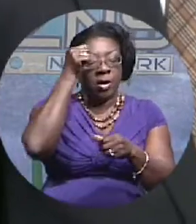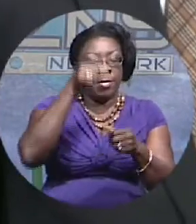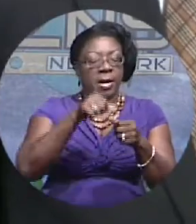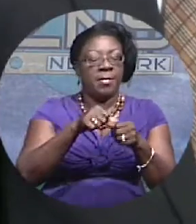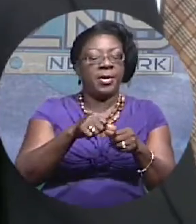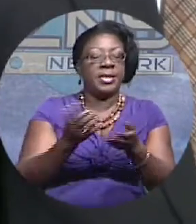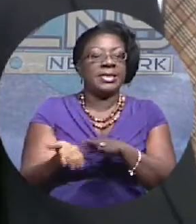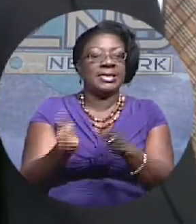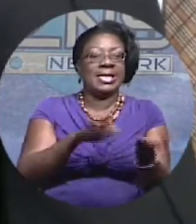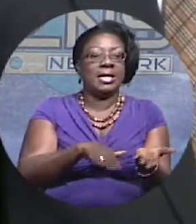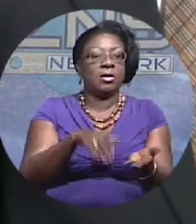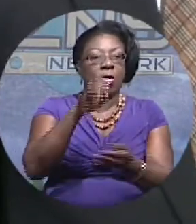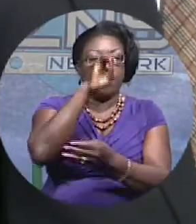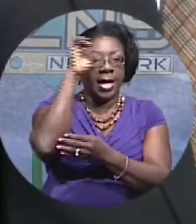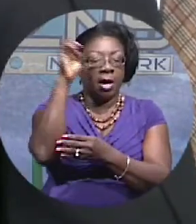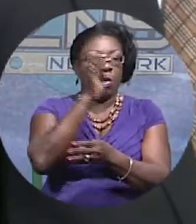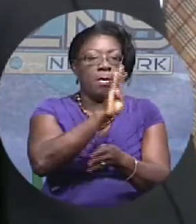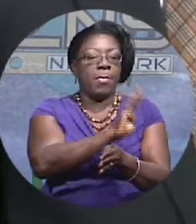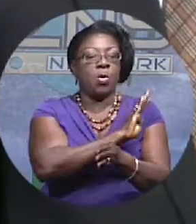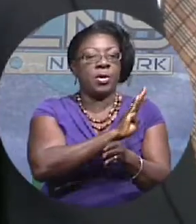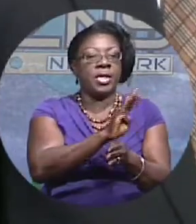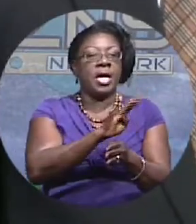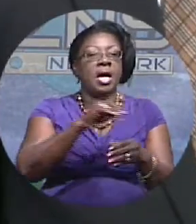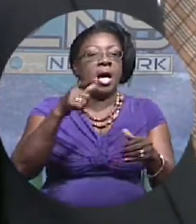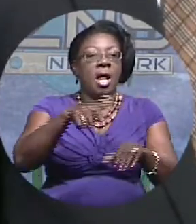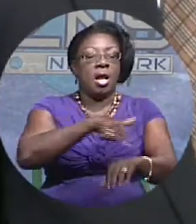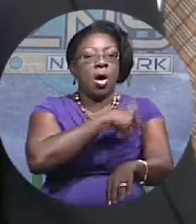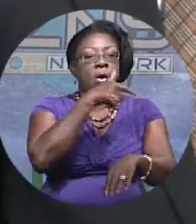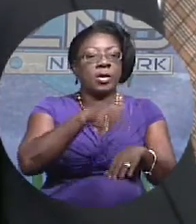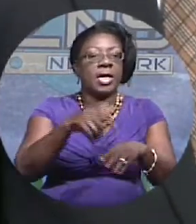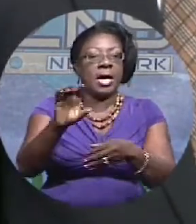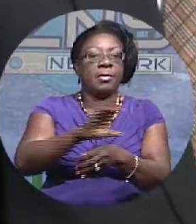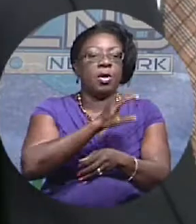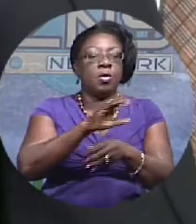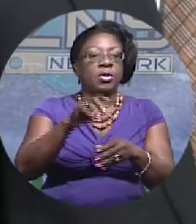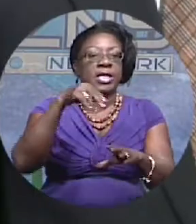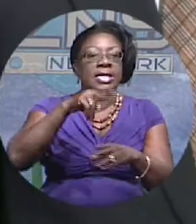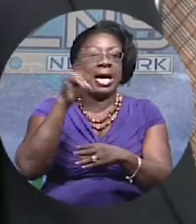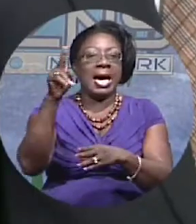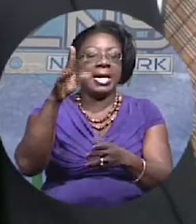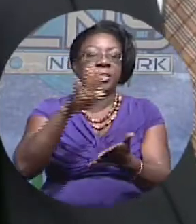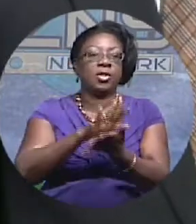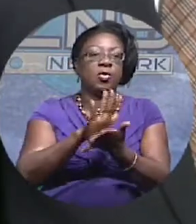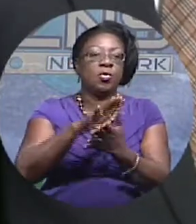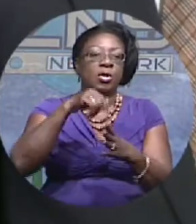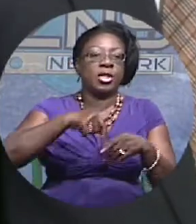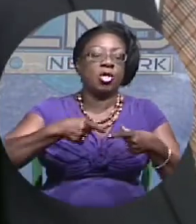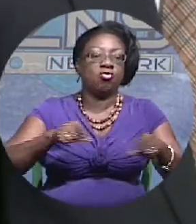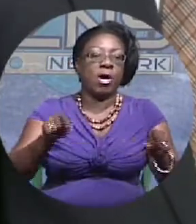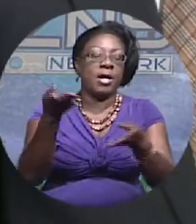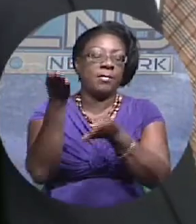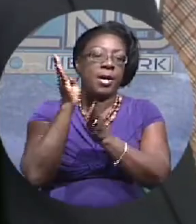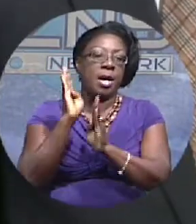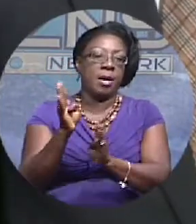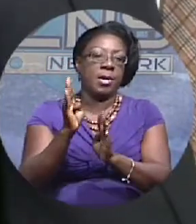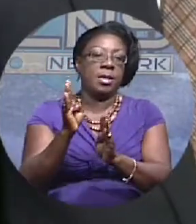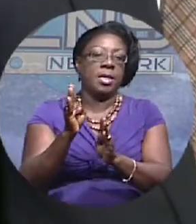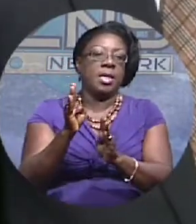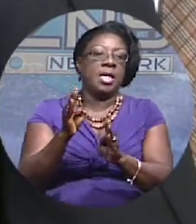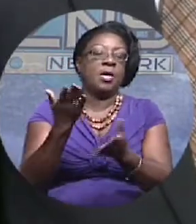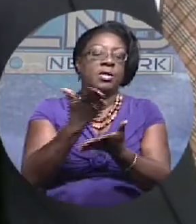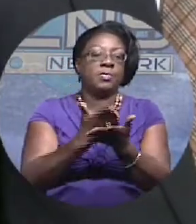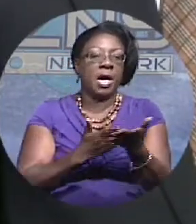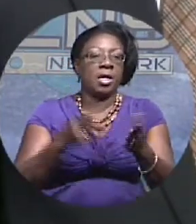Bahama. Bodie coached both track and field and basketball at 8 Maroc and Hawksbill in the 70s and 80s. He was also part of various national track and